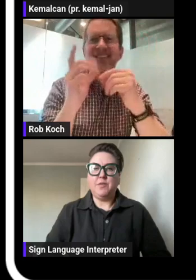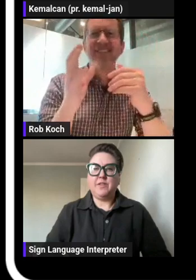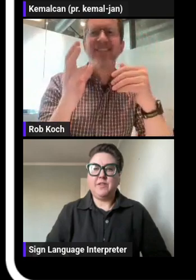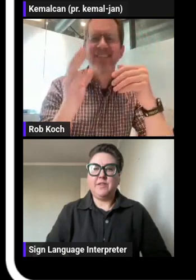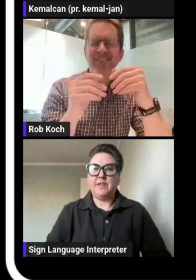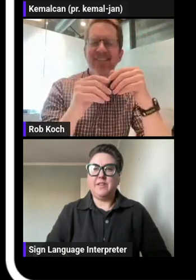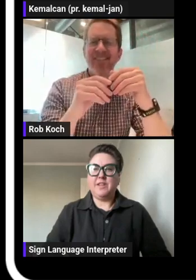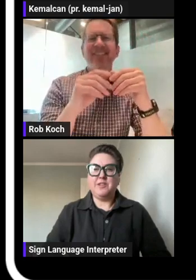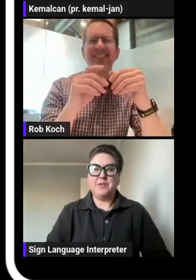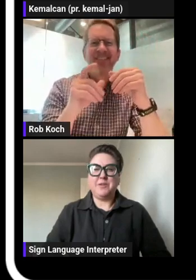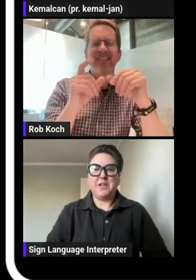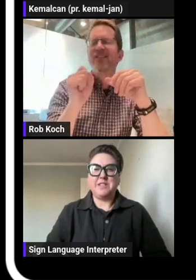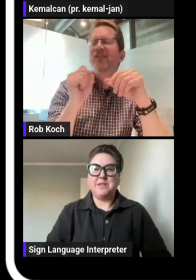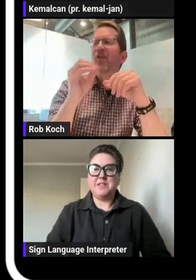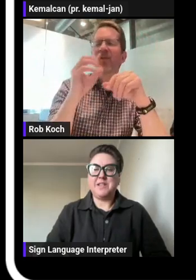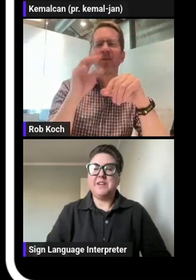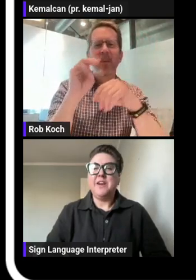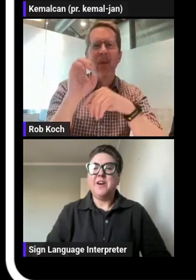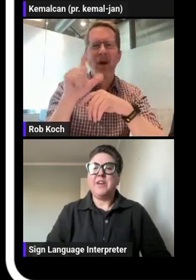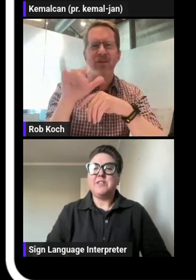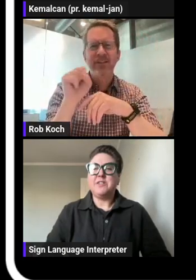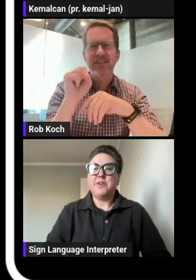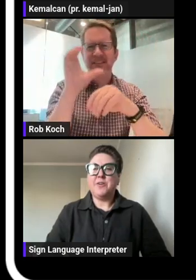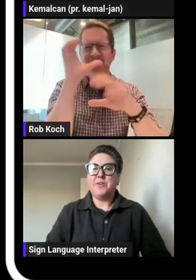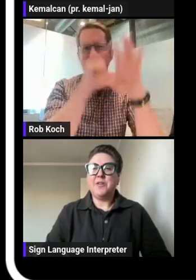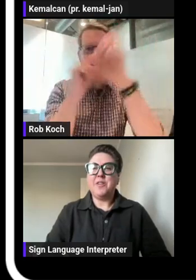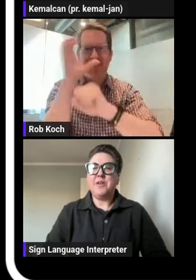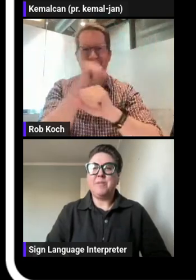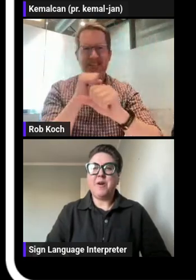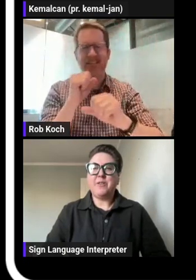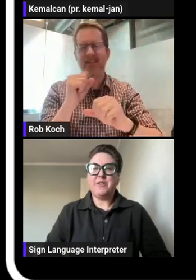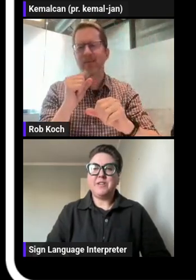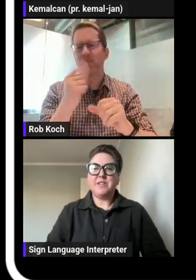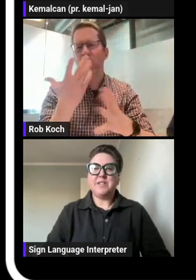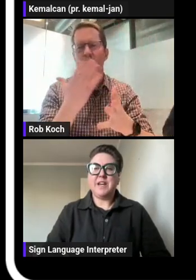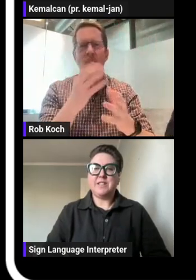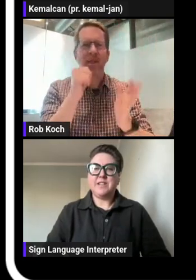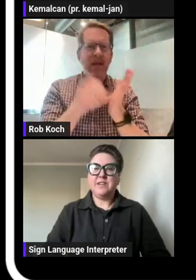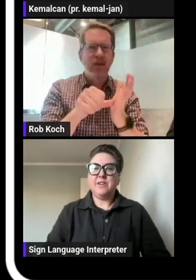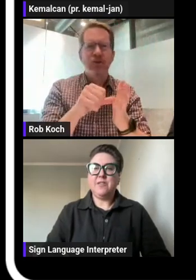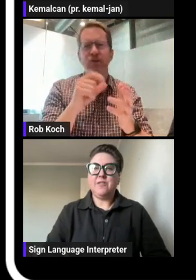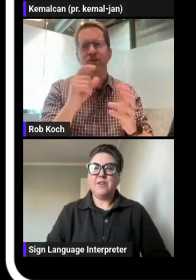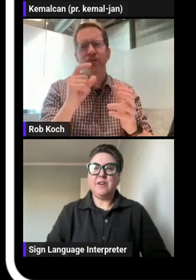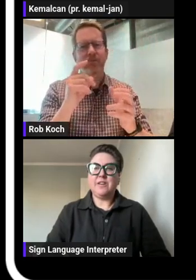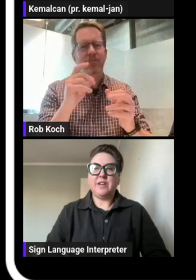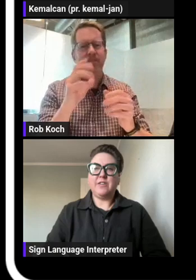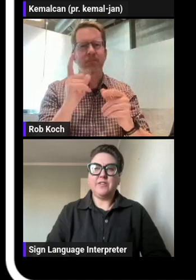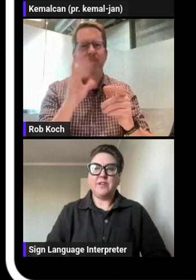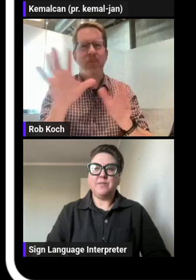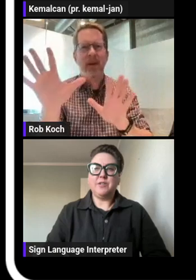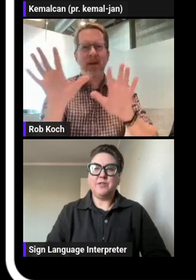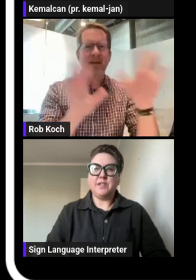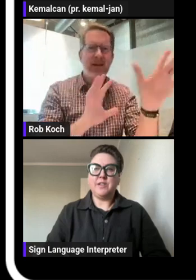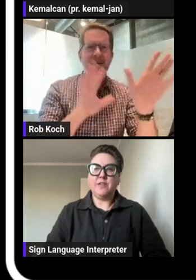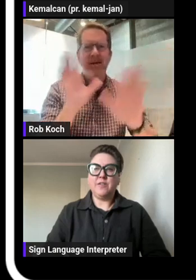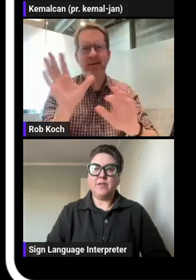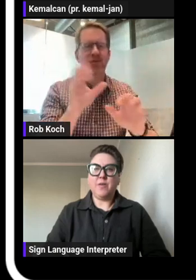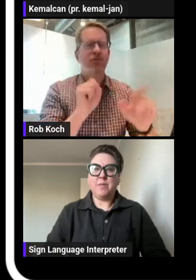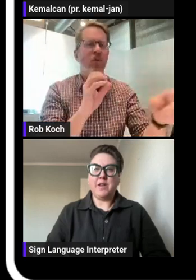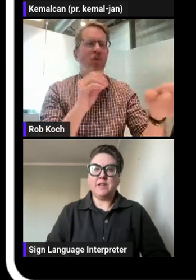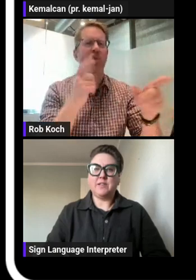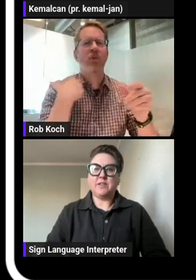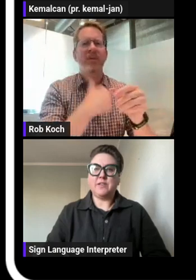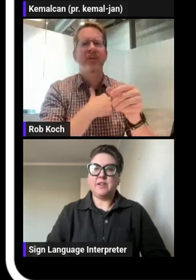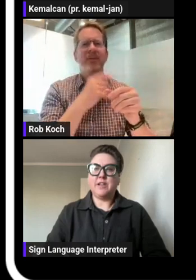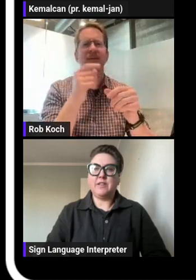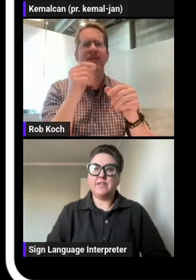Yeah, I have to move it as the interpreter can't see me sign. Okay, so the model is guessing what letters I'm using or